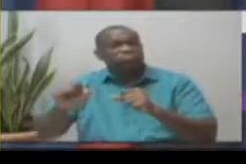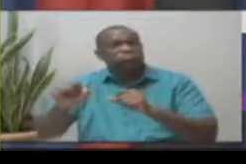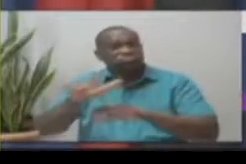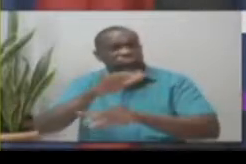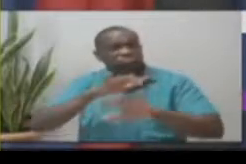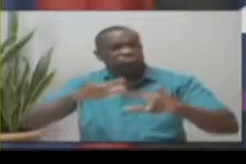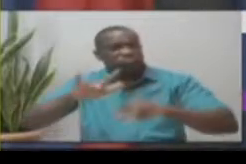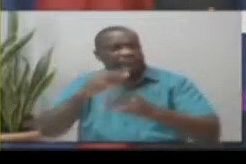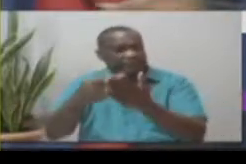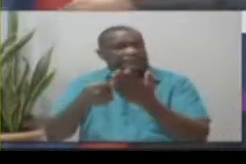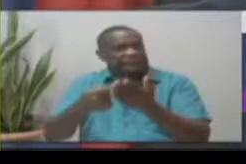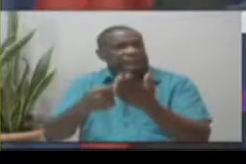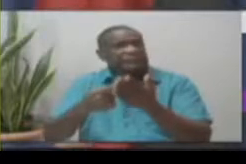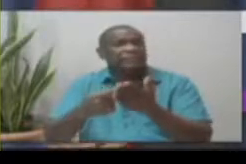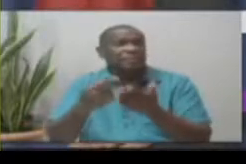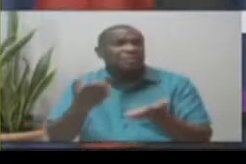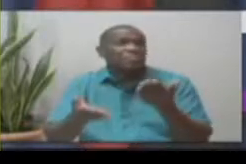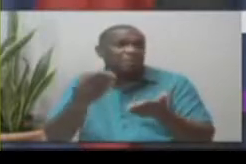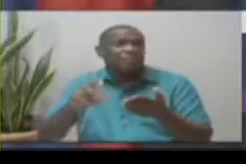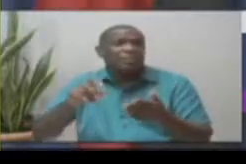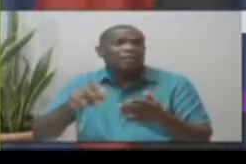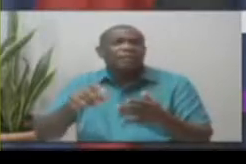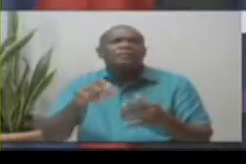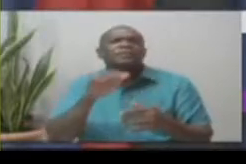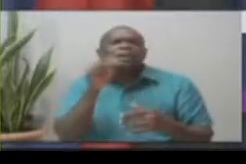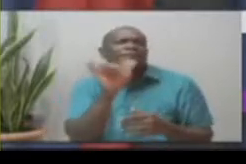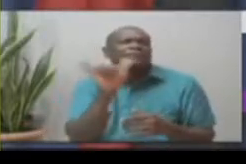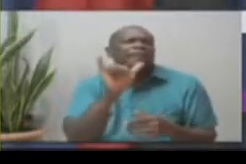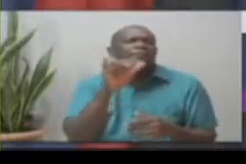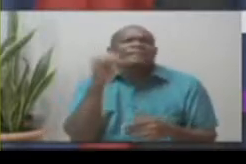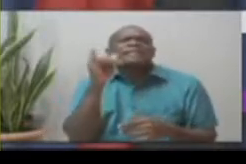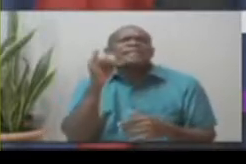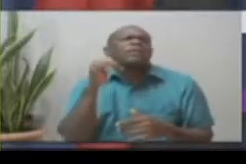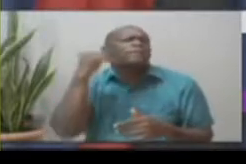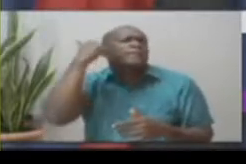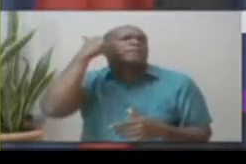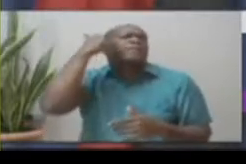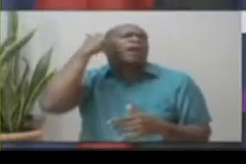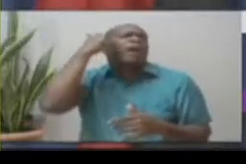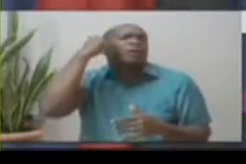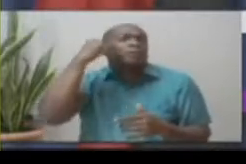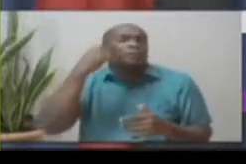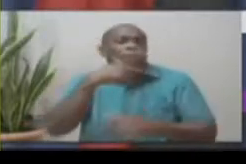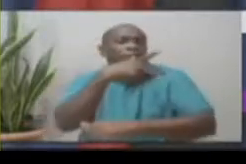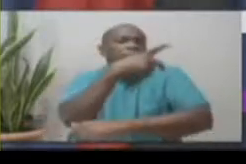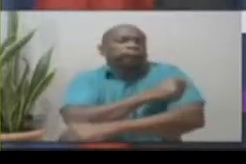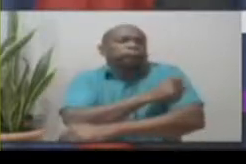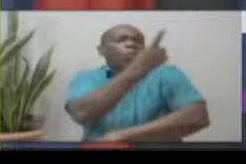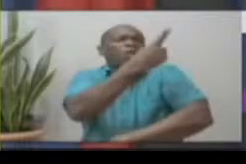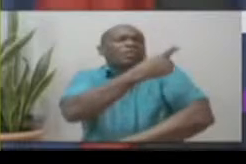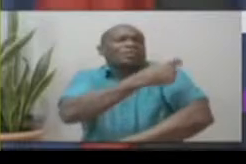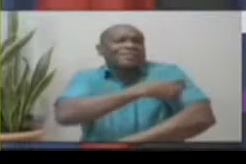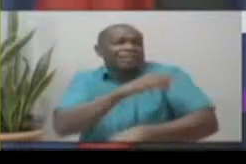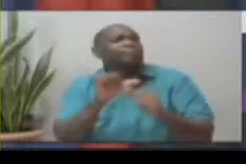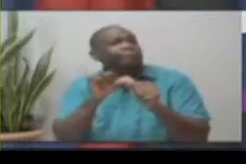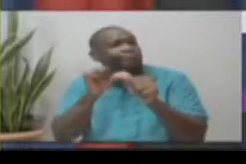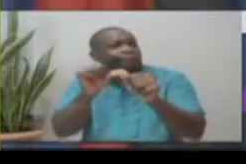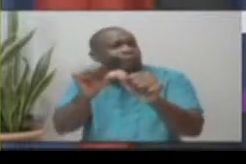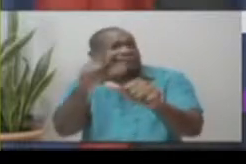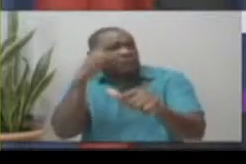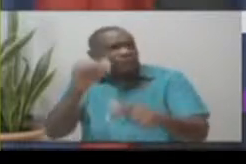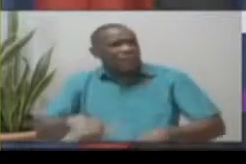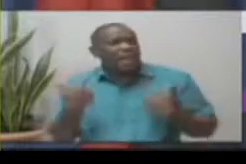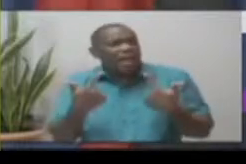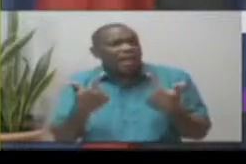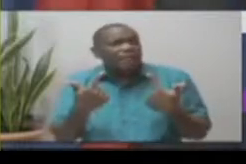mean that you, like yellow fever, you're good for life. It may very well be that sometime later on,